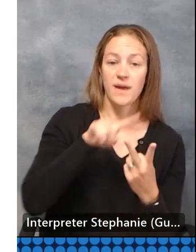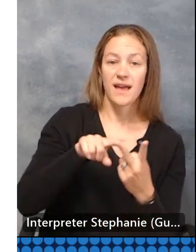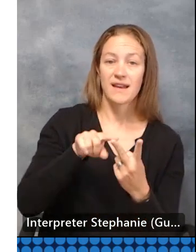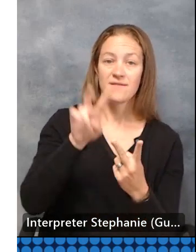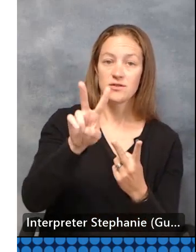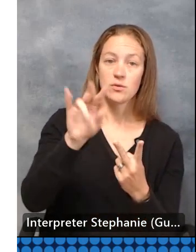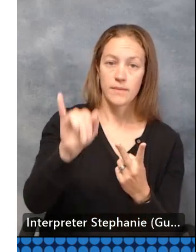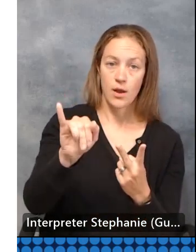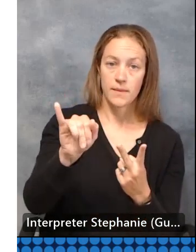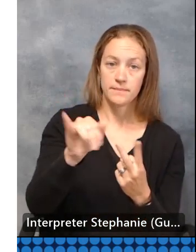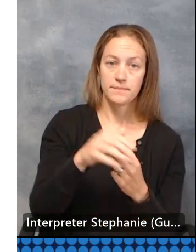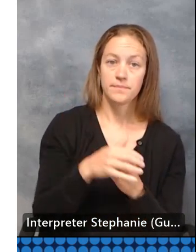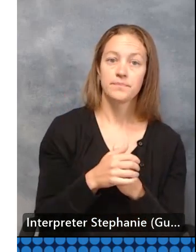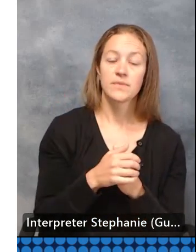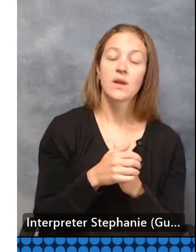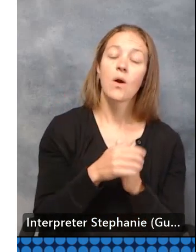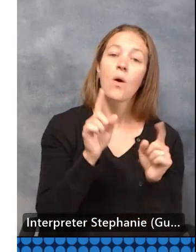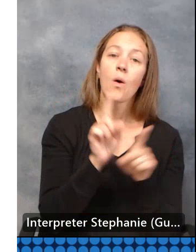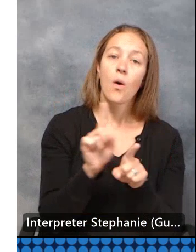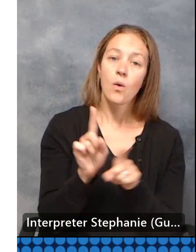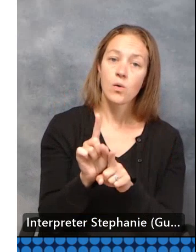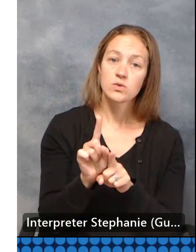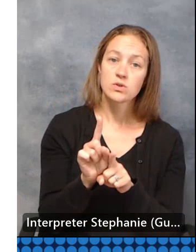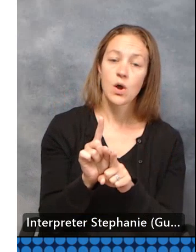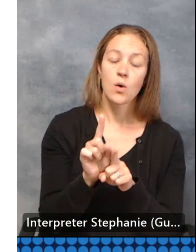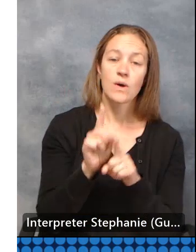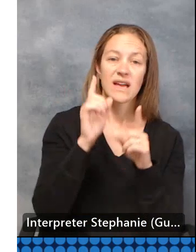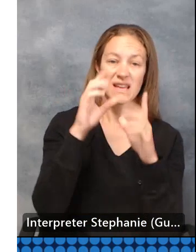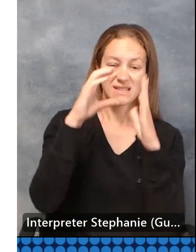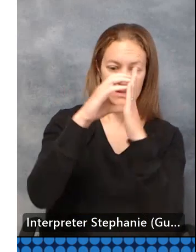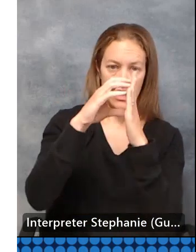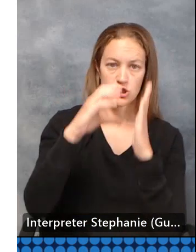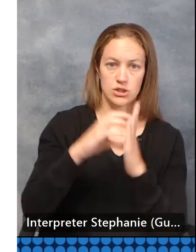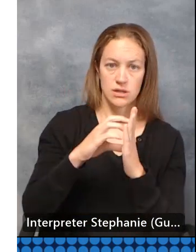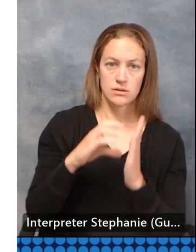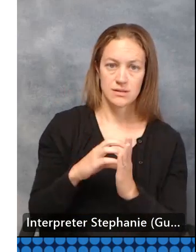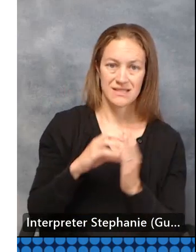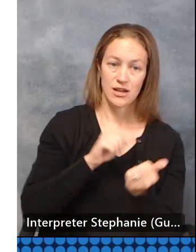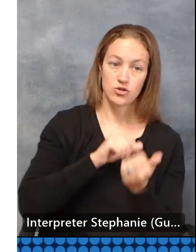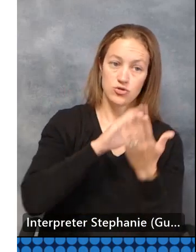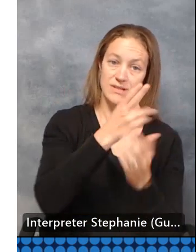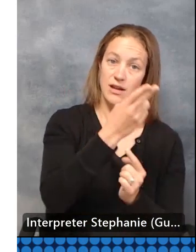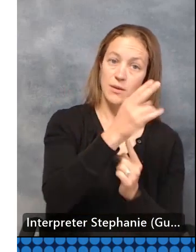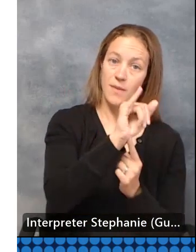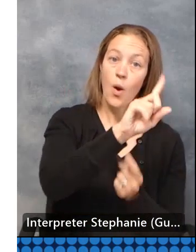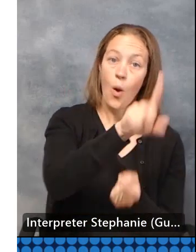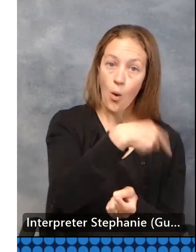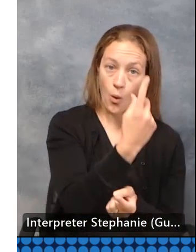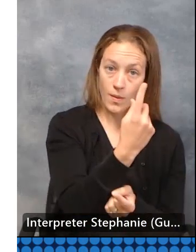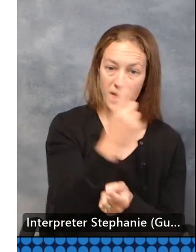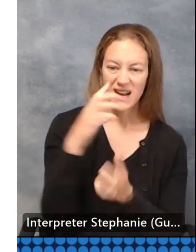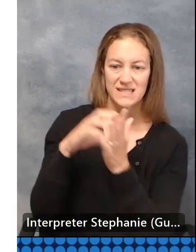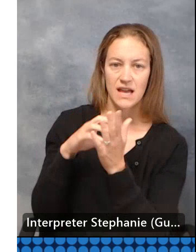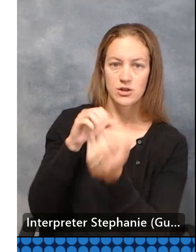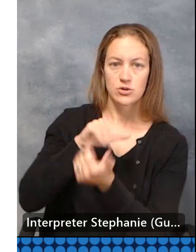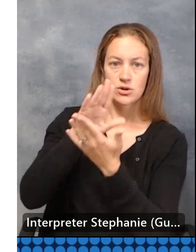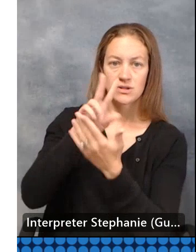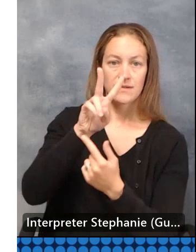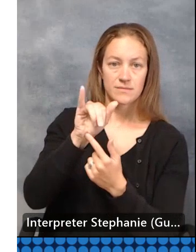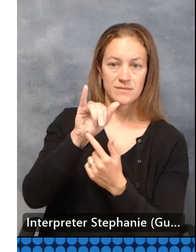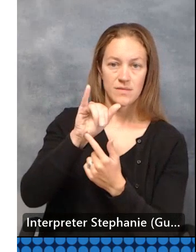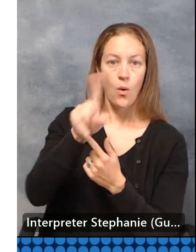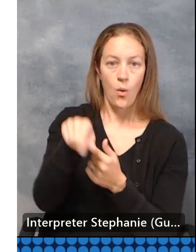impairment, as well as individual sections that address hearing impairment and visual impairment